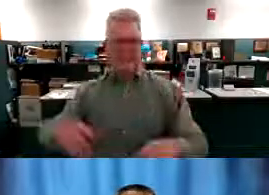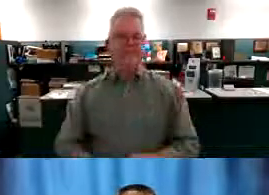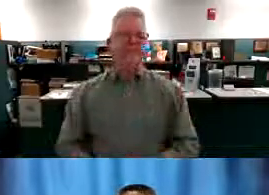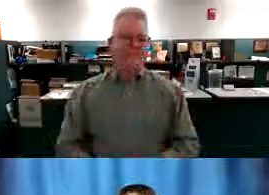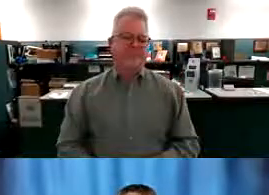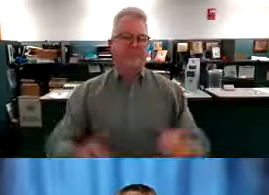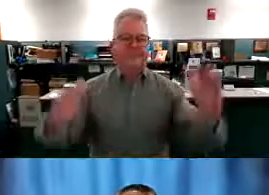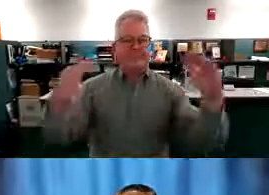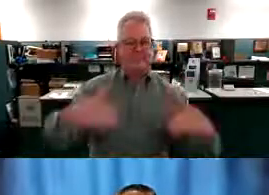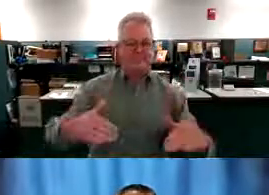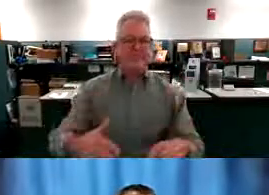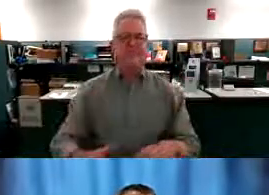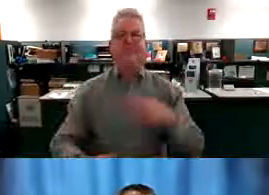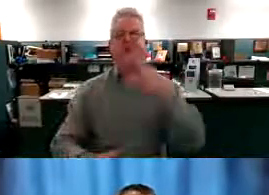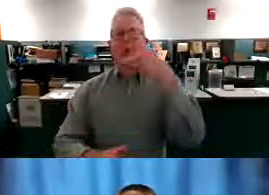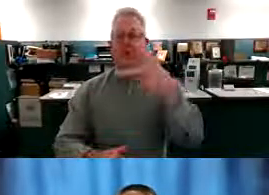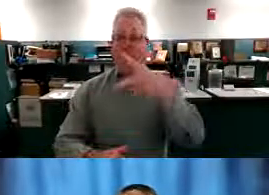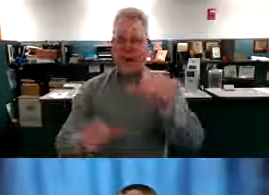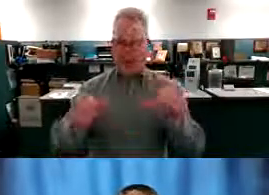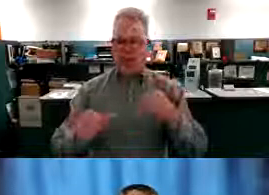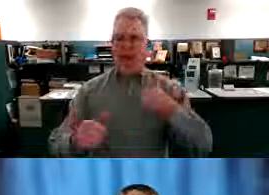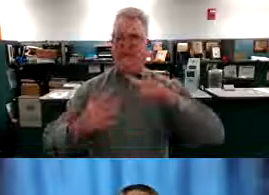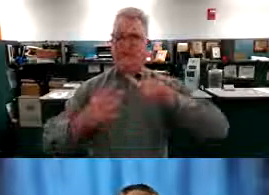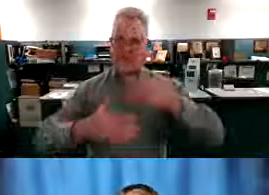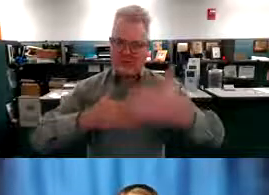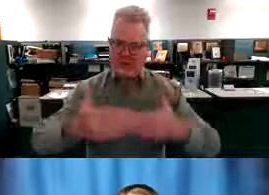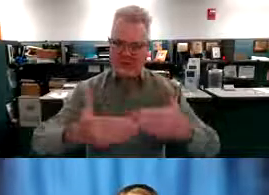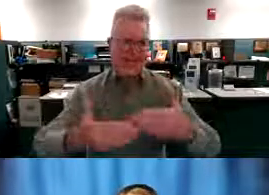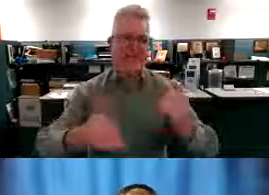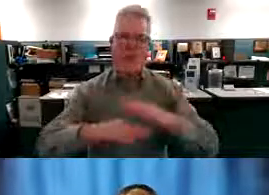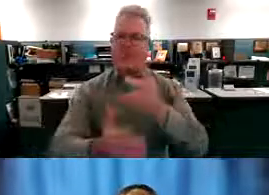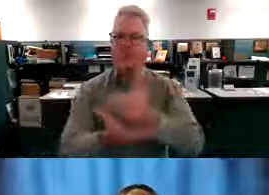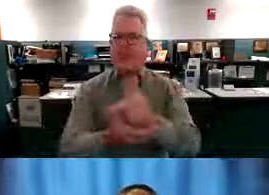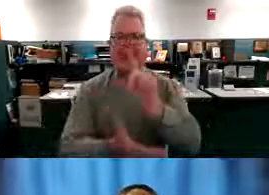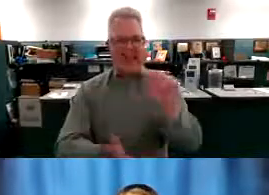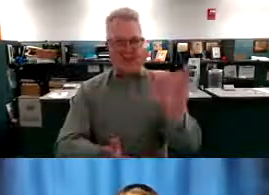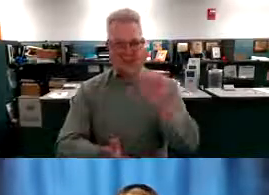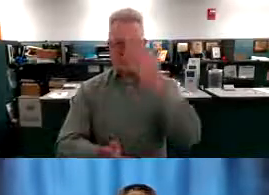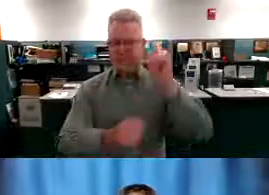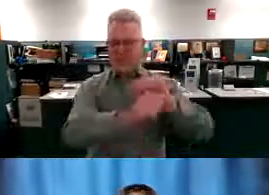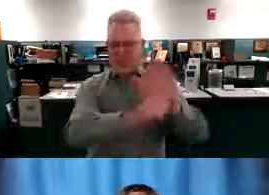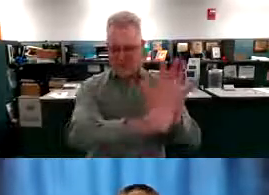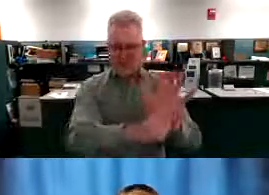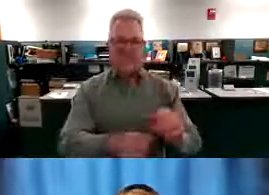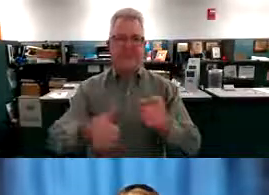Other things have come up, so finishing this project was put on hold. So there's 2 other areas that we're